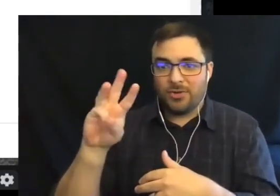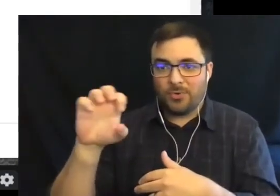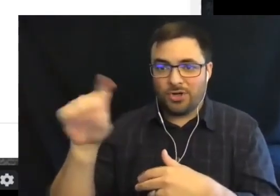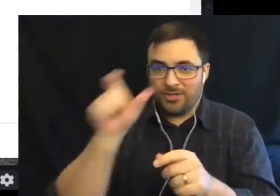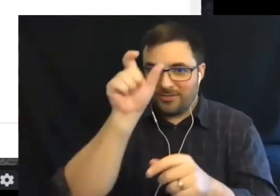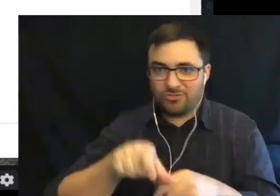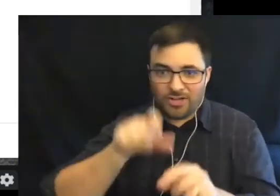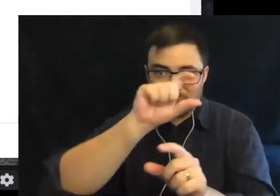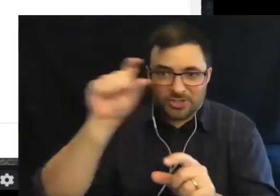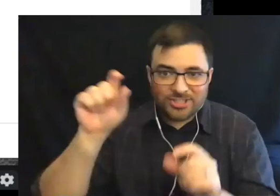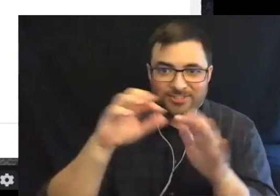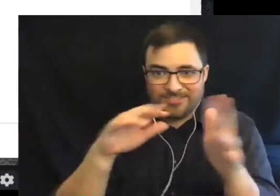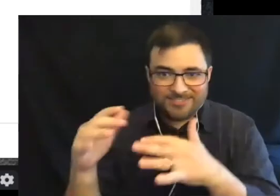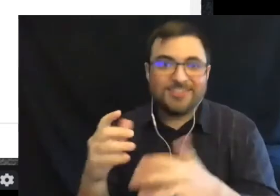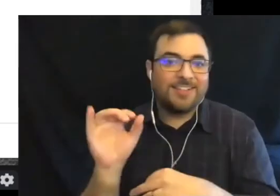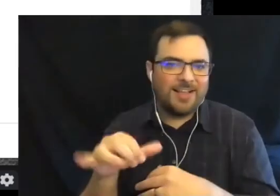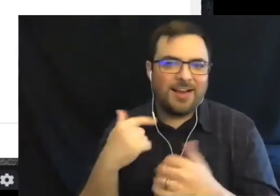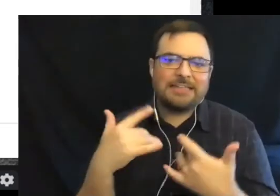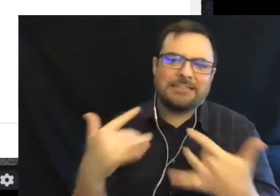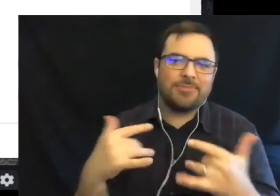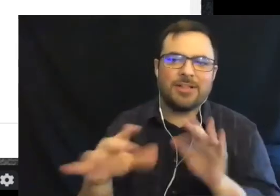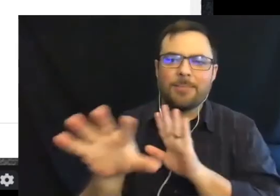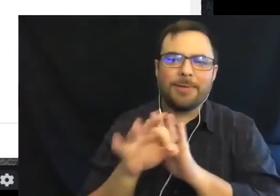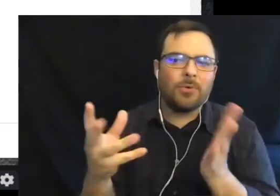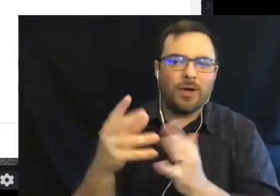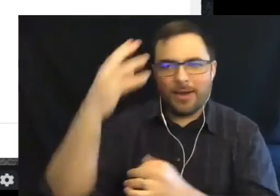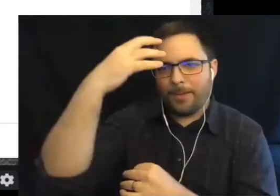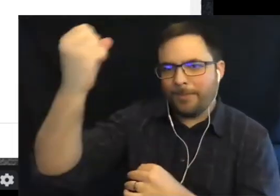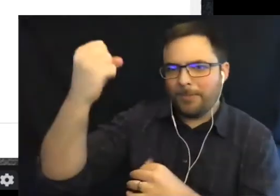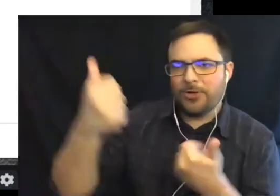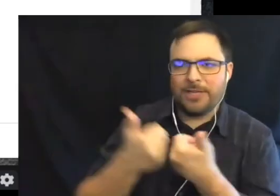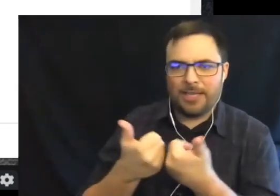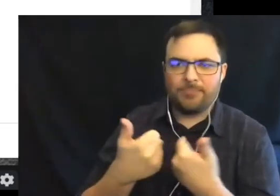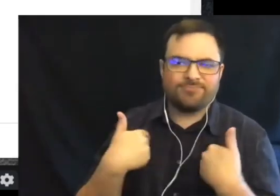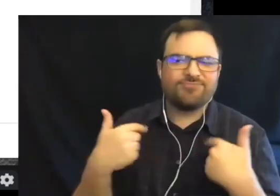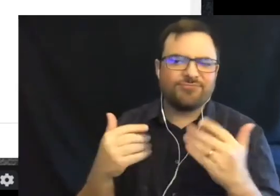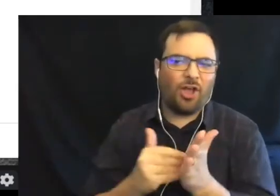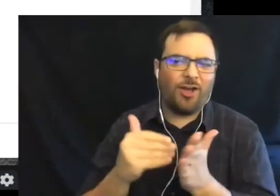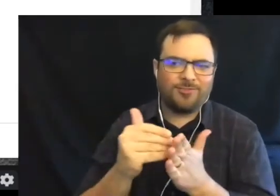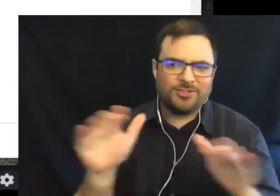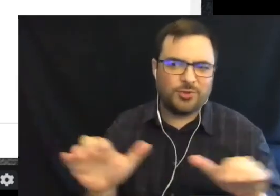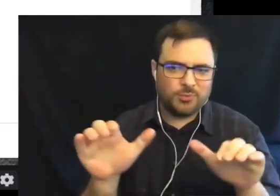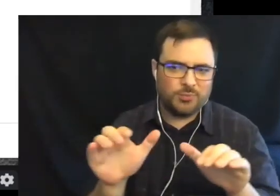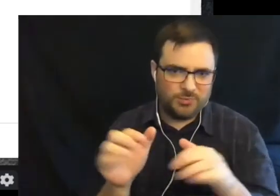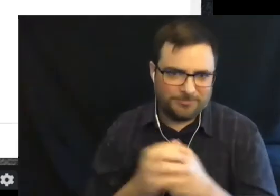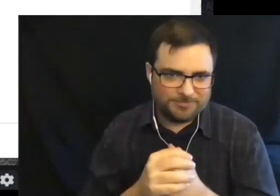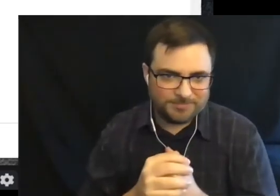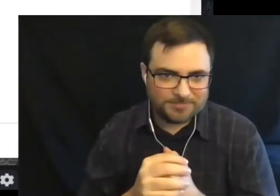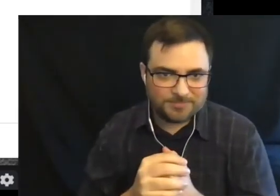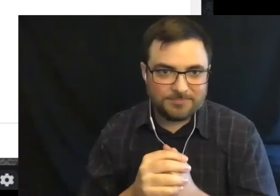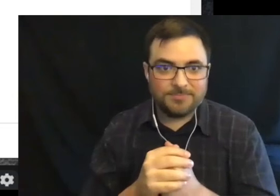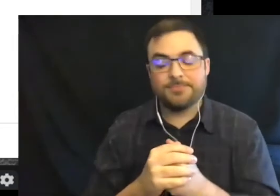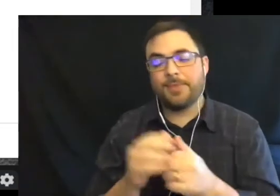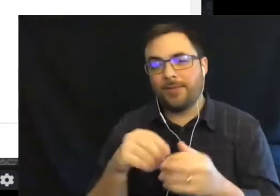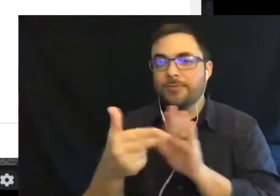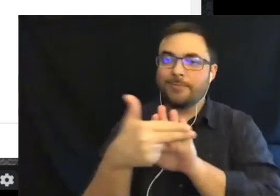can make. I usually pick this memory game, and then, you always want to, it makes you give it a